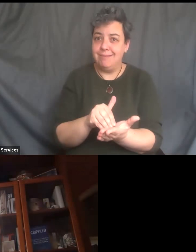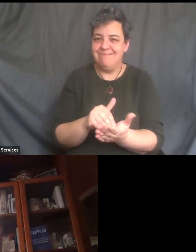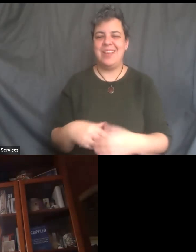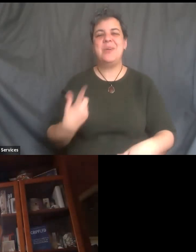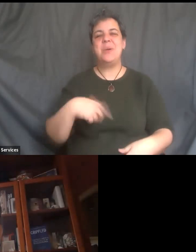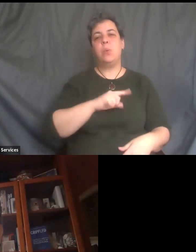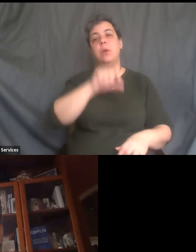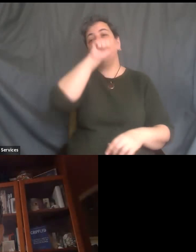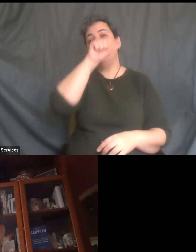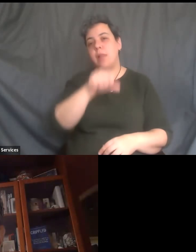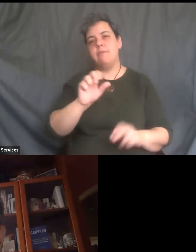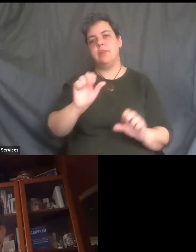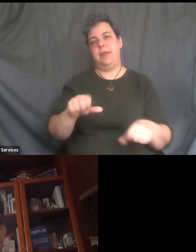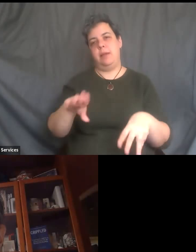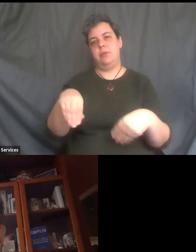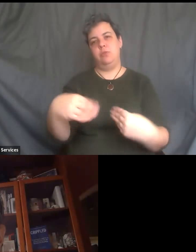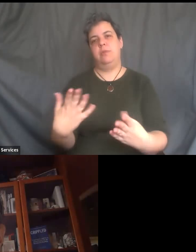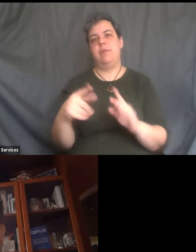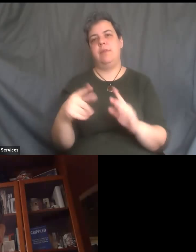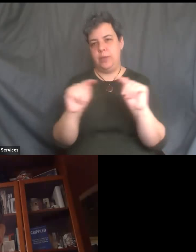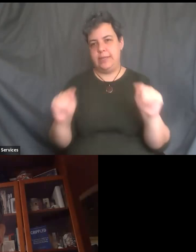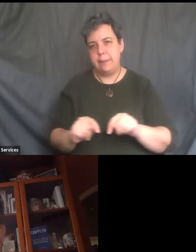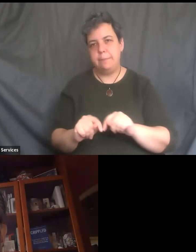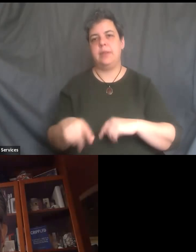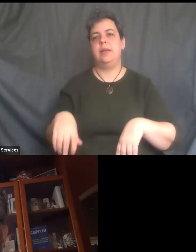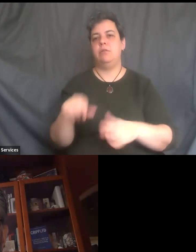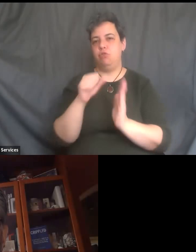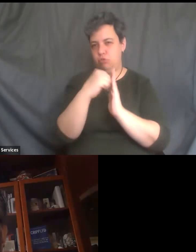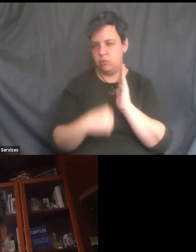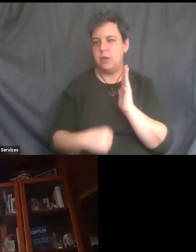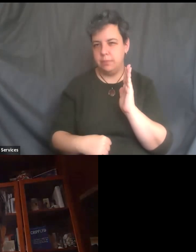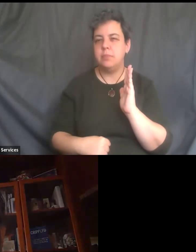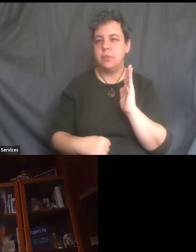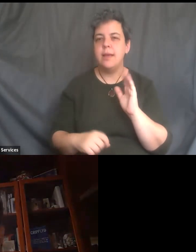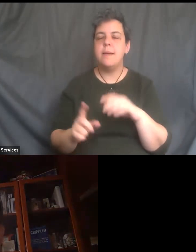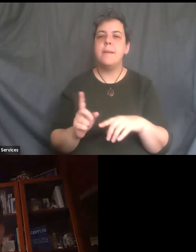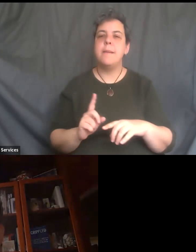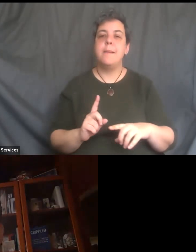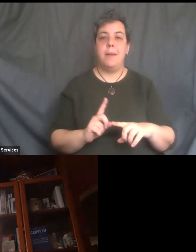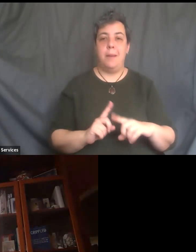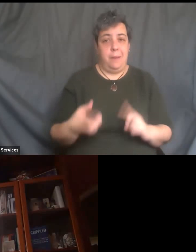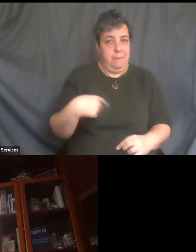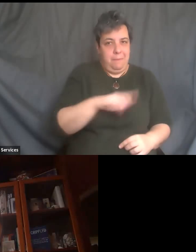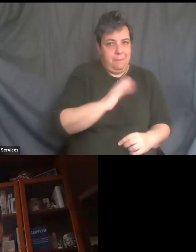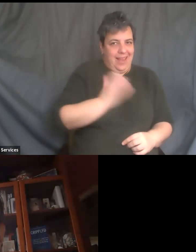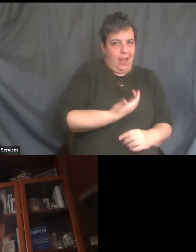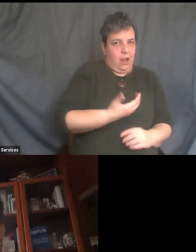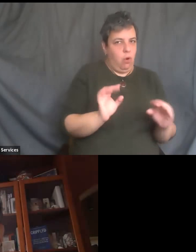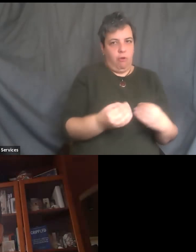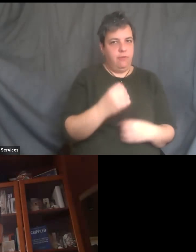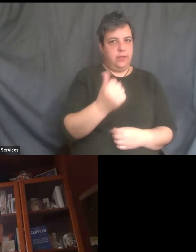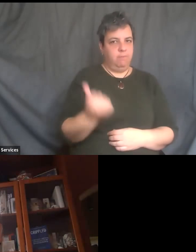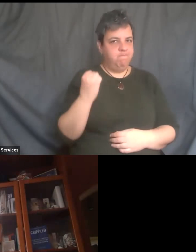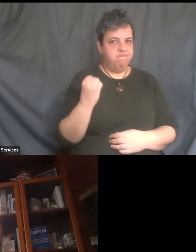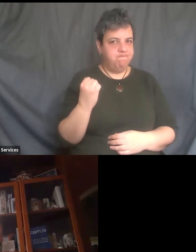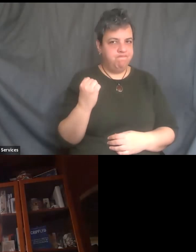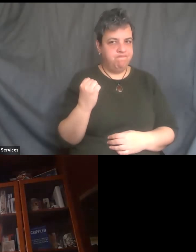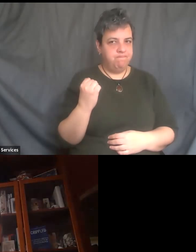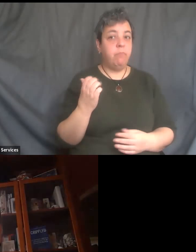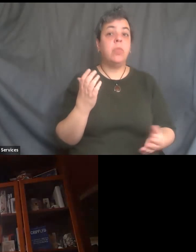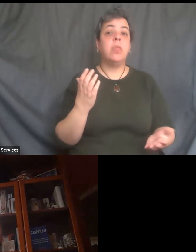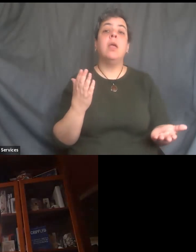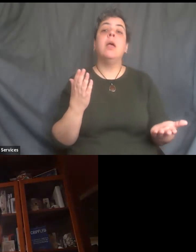something that our office does. Some advocacy groups that are on the call, independent living centers, or Goodwill Industry themselves might be able to